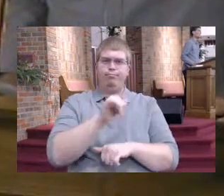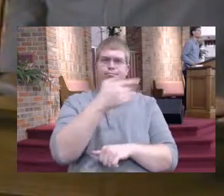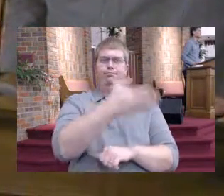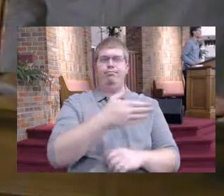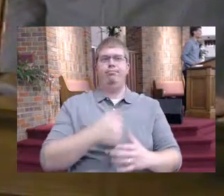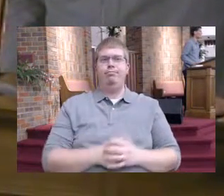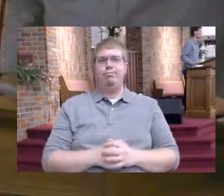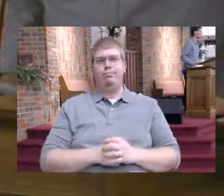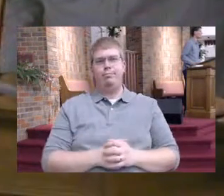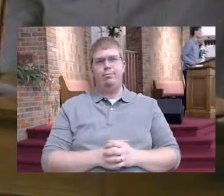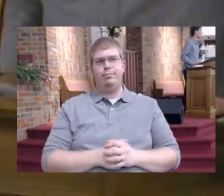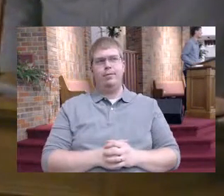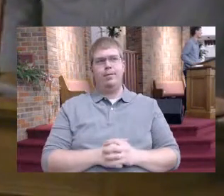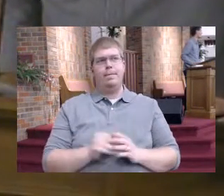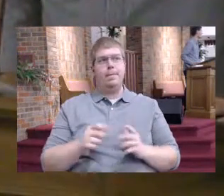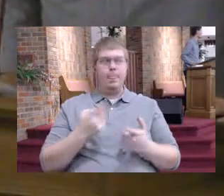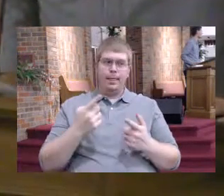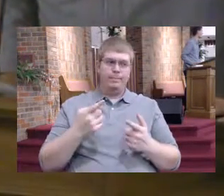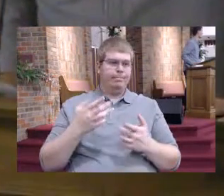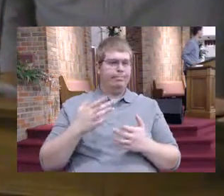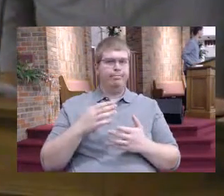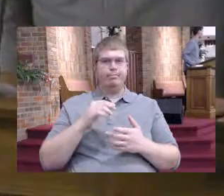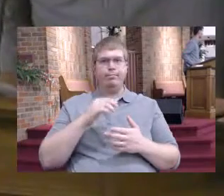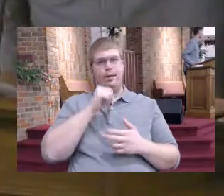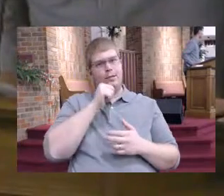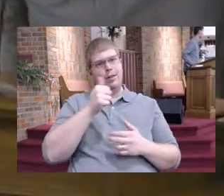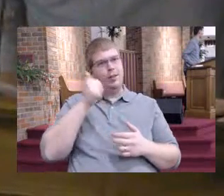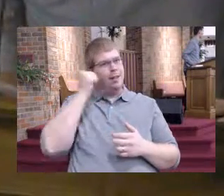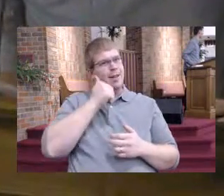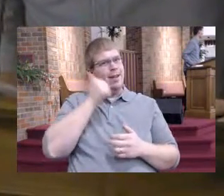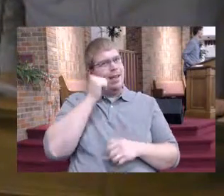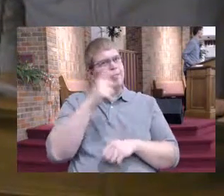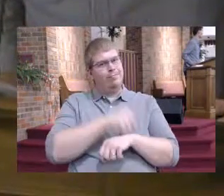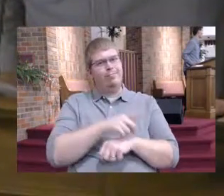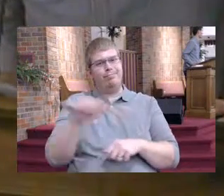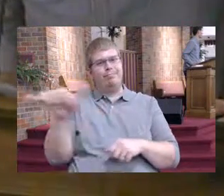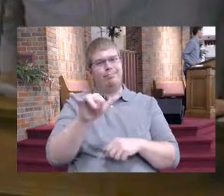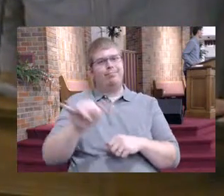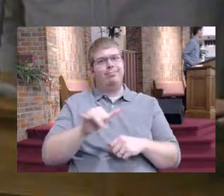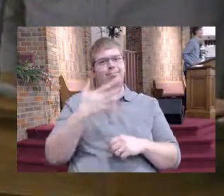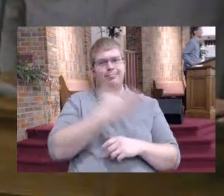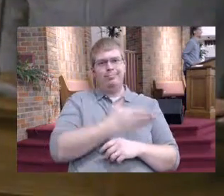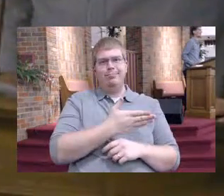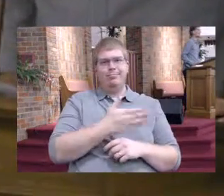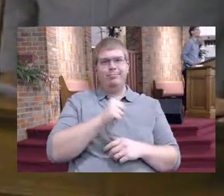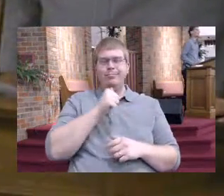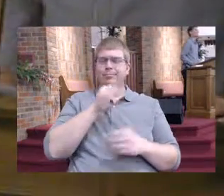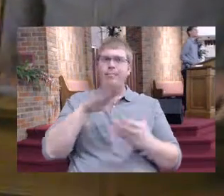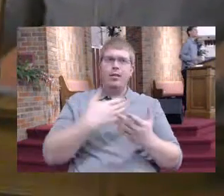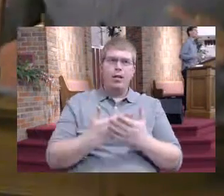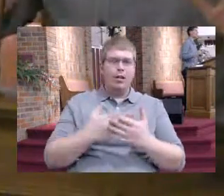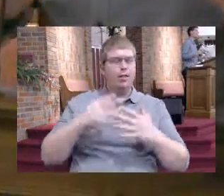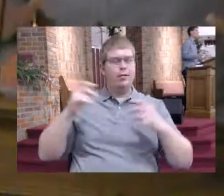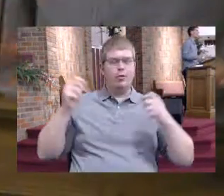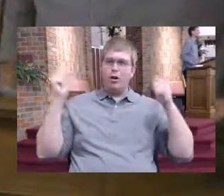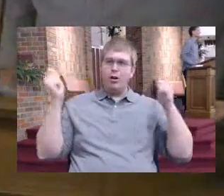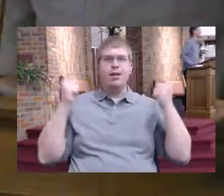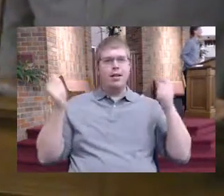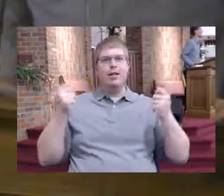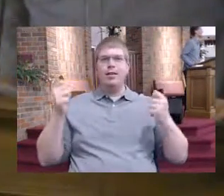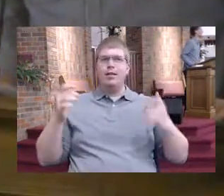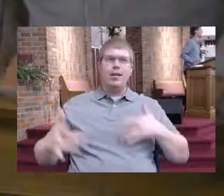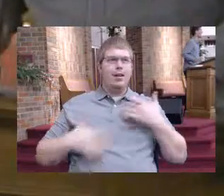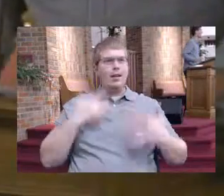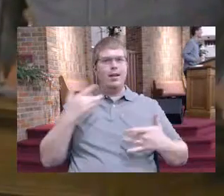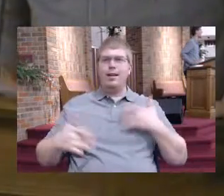But unfortunately, and as you might guess, not every day looks like that. They're not all days of celebration for every day that we